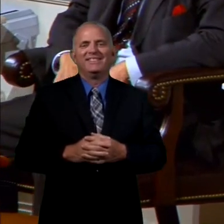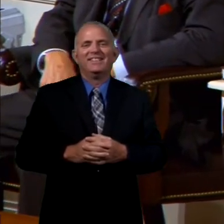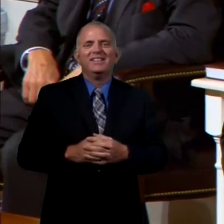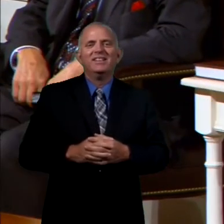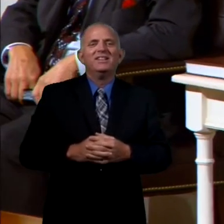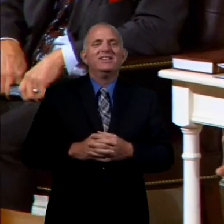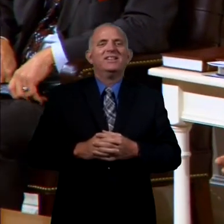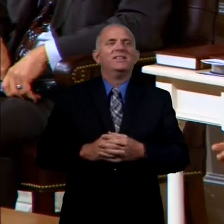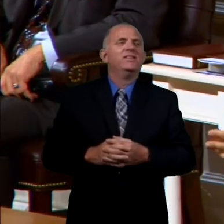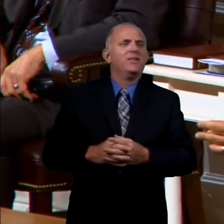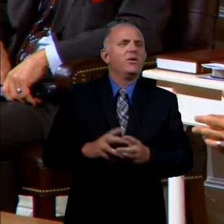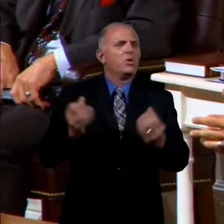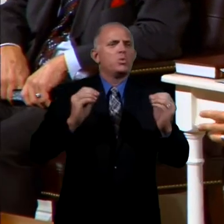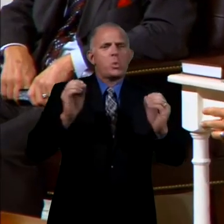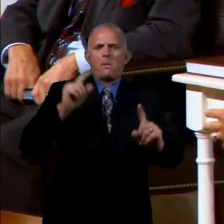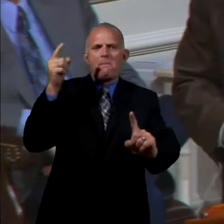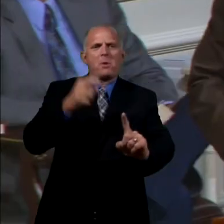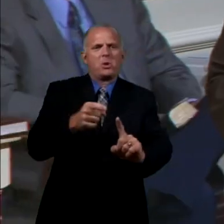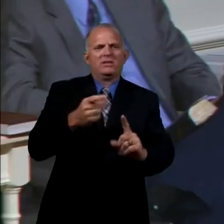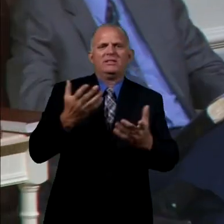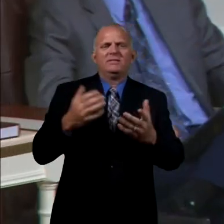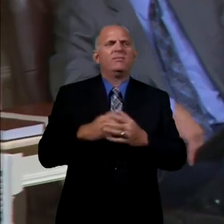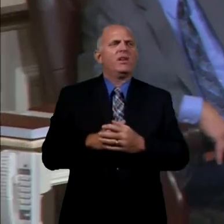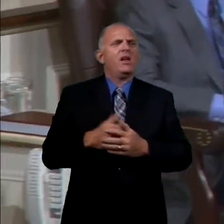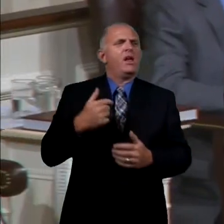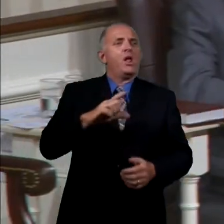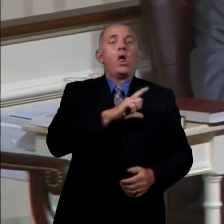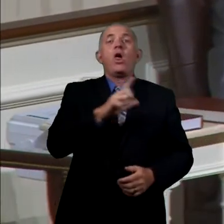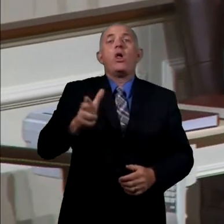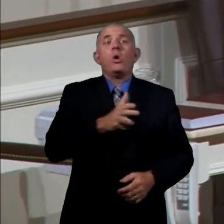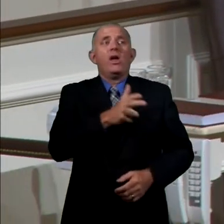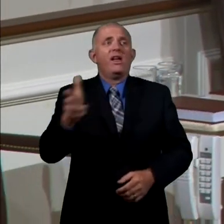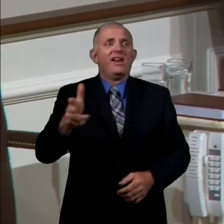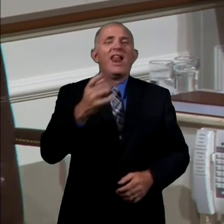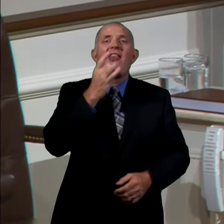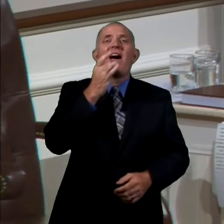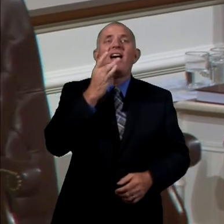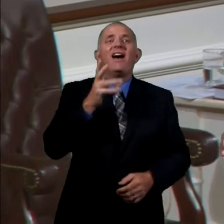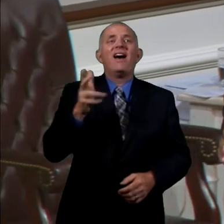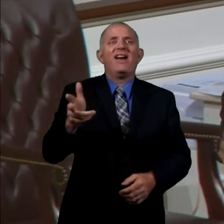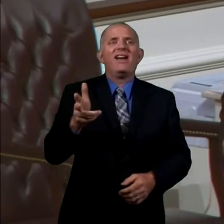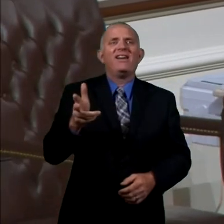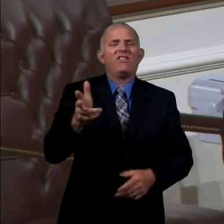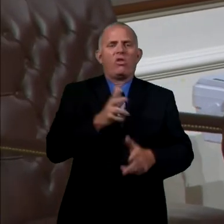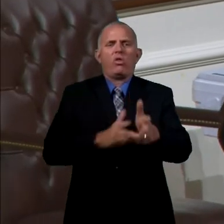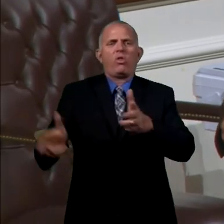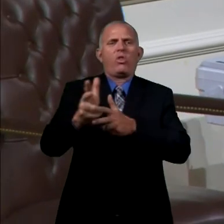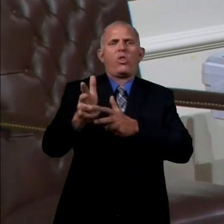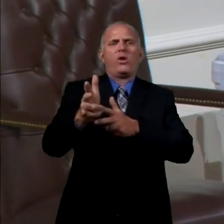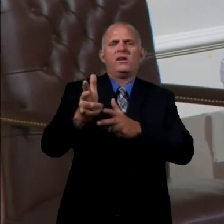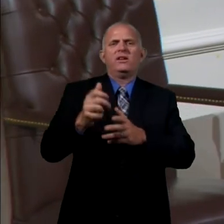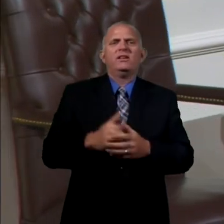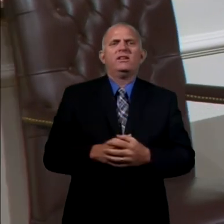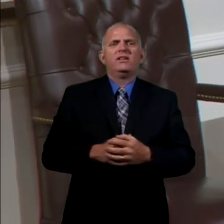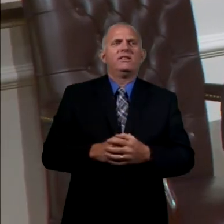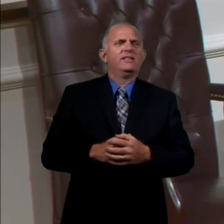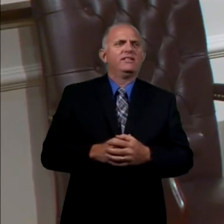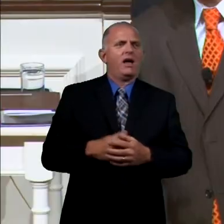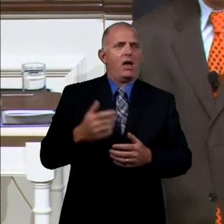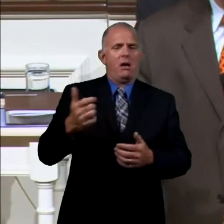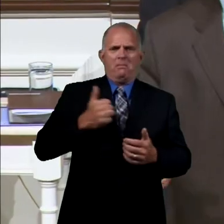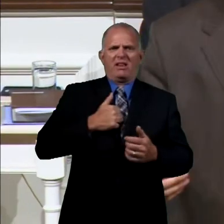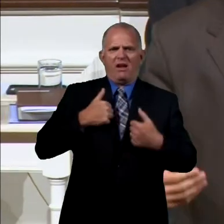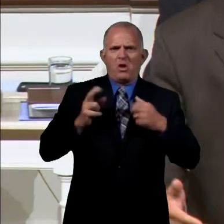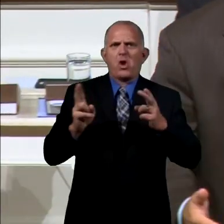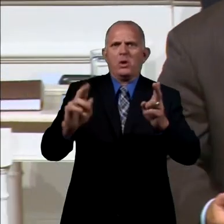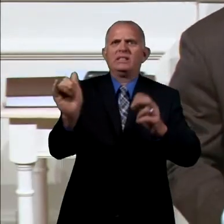point. Do you ever find yourself at a stoplight and the guy next to you tries to jump the green light? You're not in a hurry at all, but all of a sudden you are in a hurry because